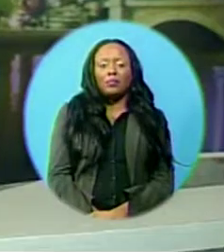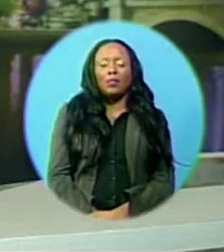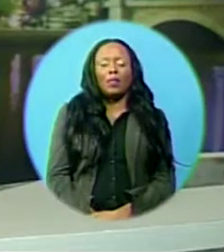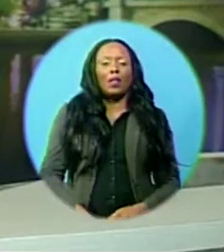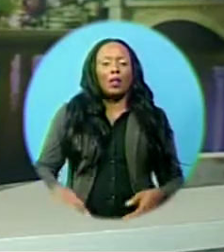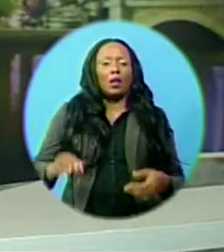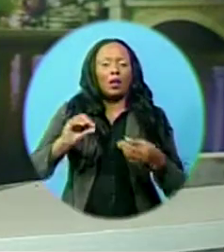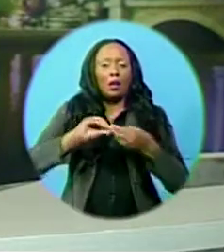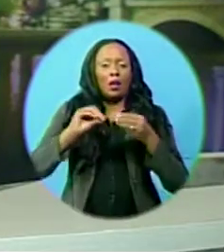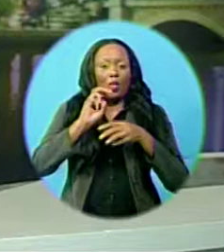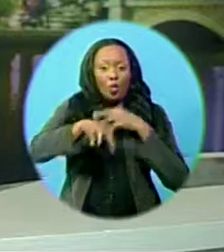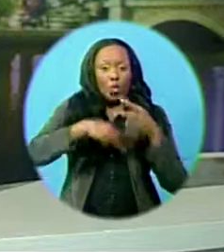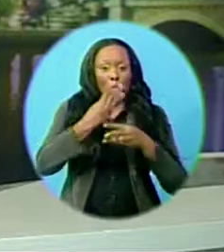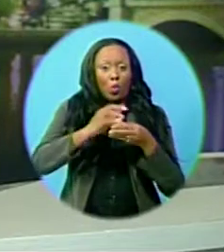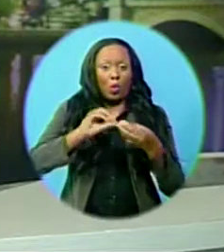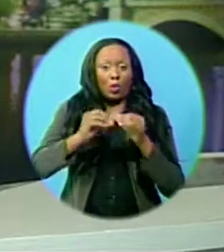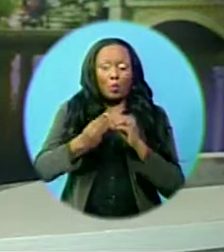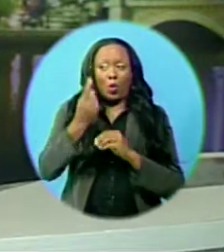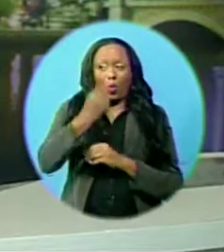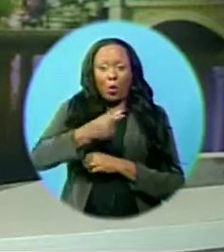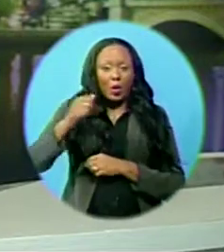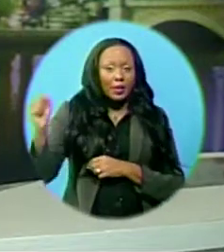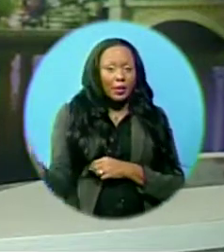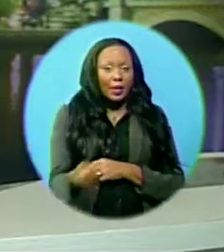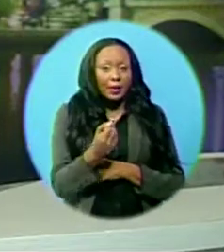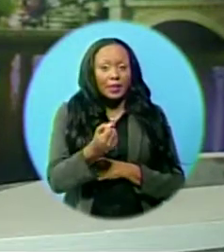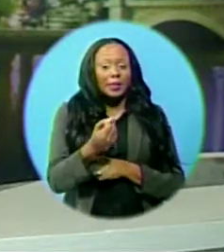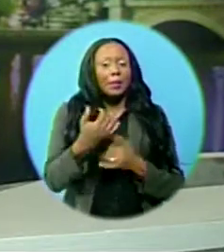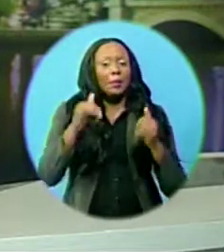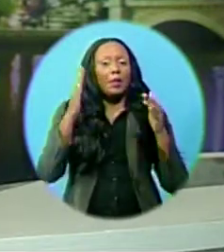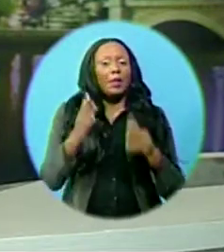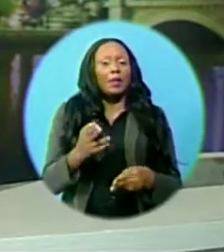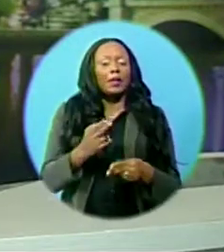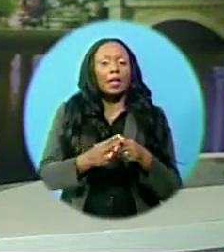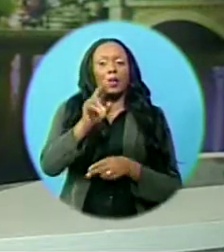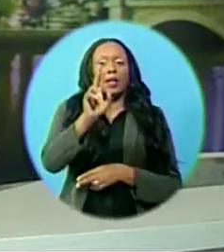It was a day to forget for former world #1 tennis player Rafael Nadal, as he was